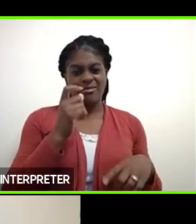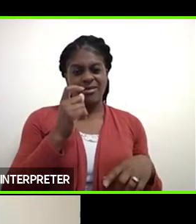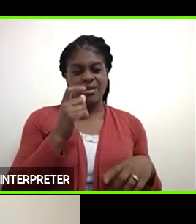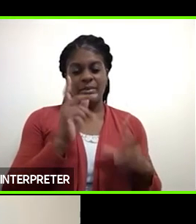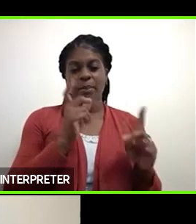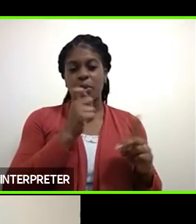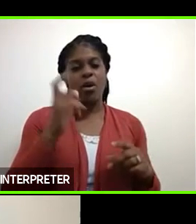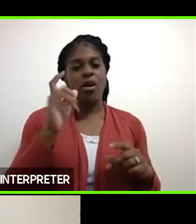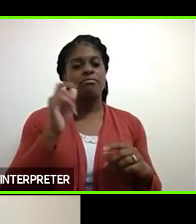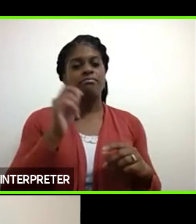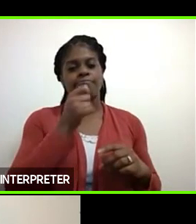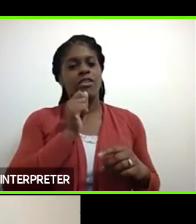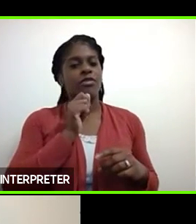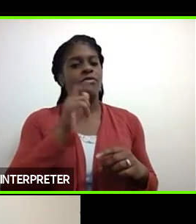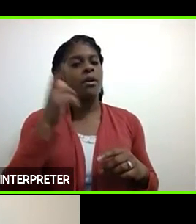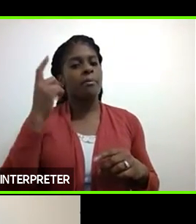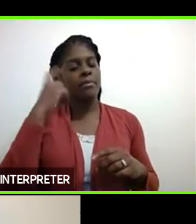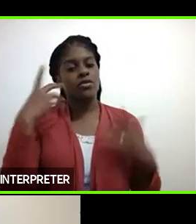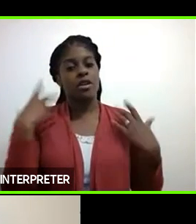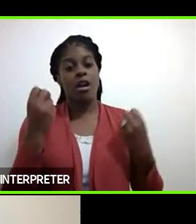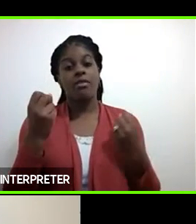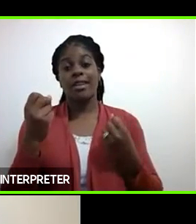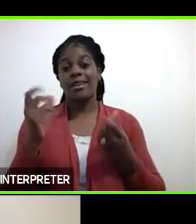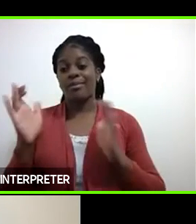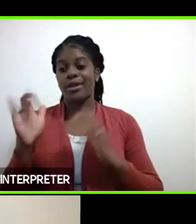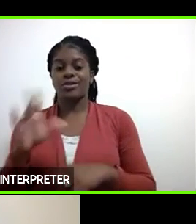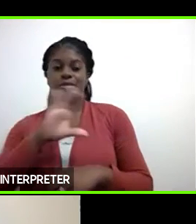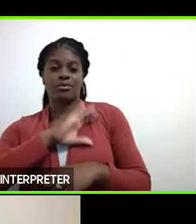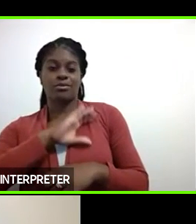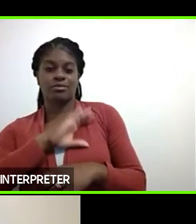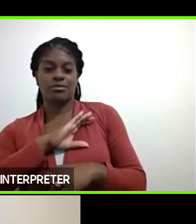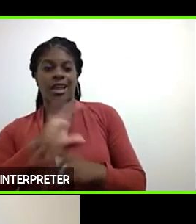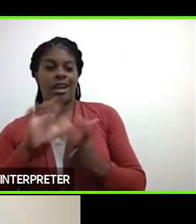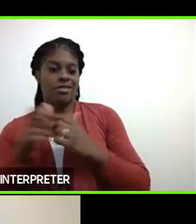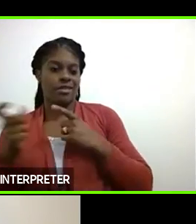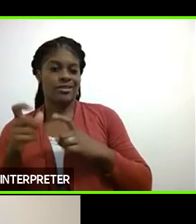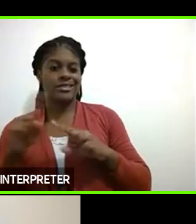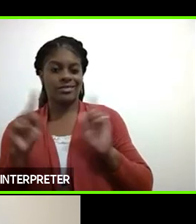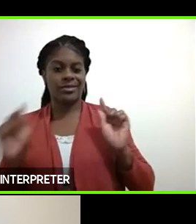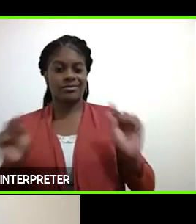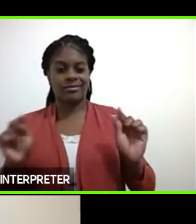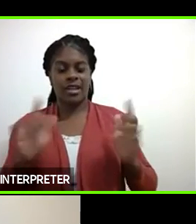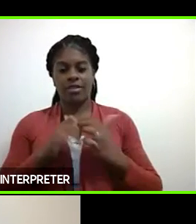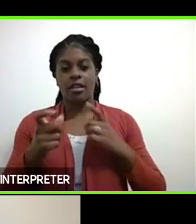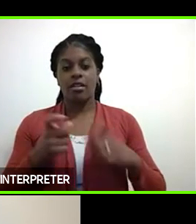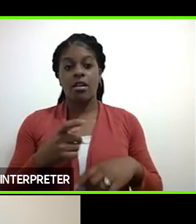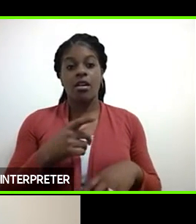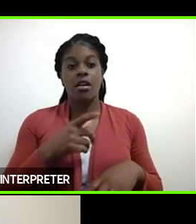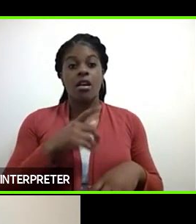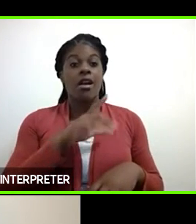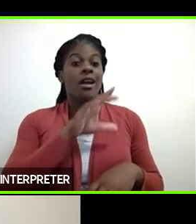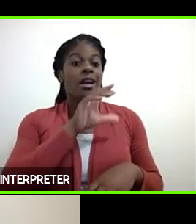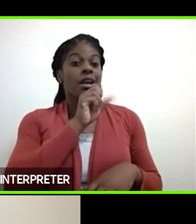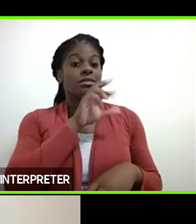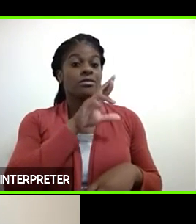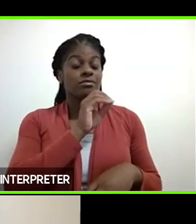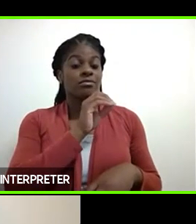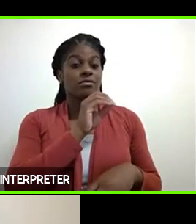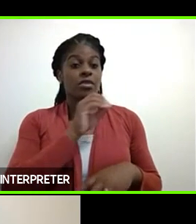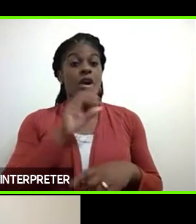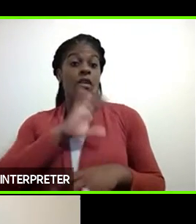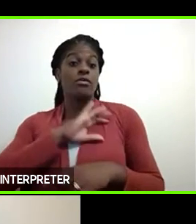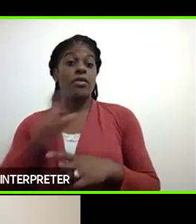and how a patrol officer may handle a citizen who is in mental health crisis. First, patrol officers are limited in what they can do with citizens depending